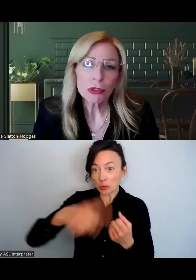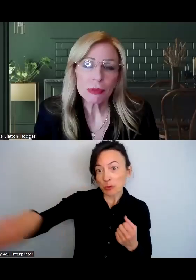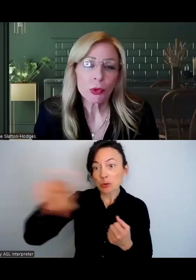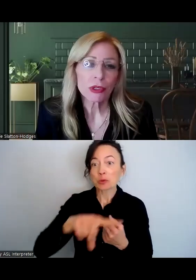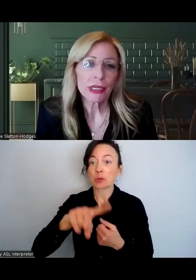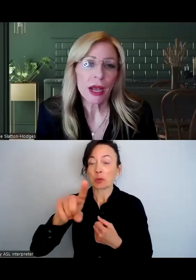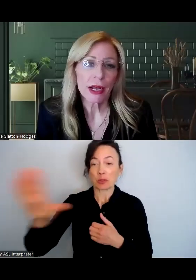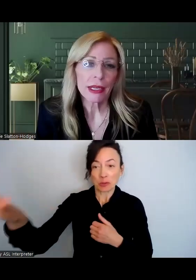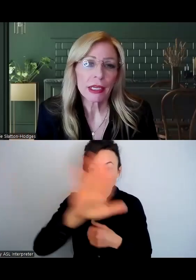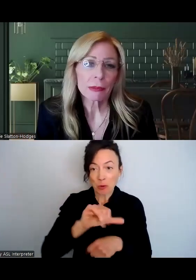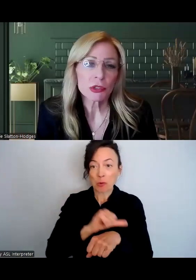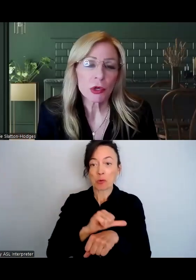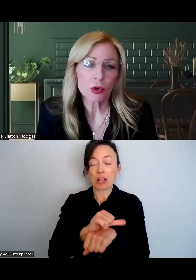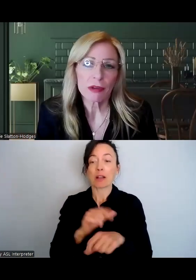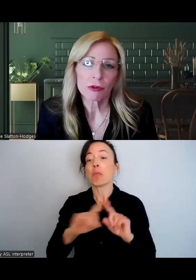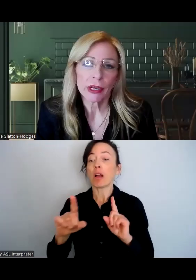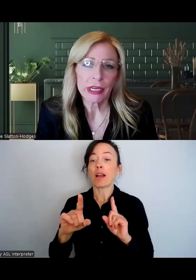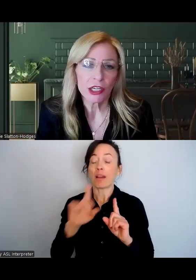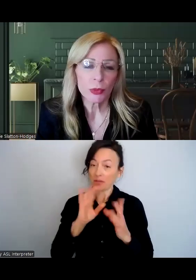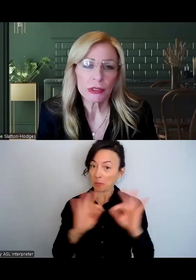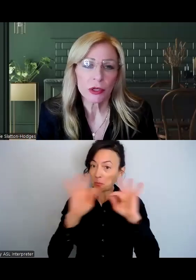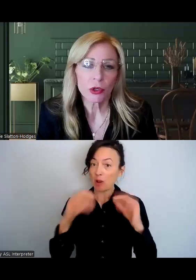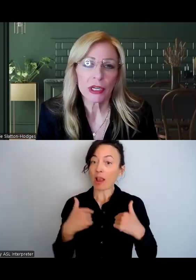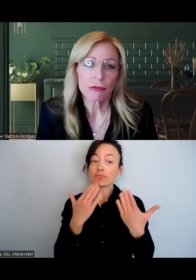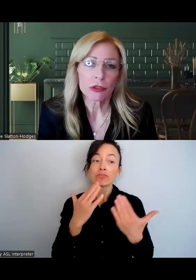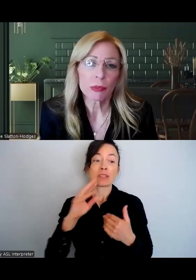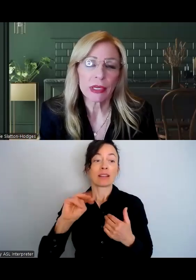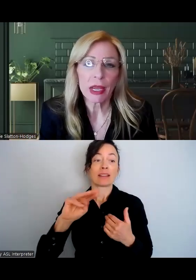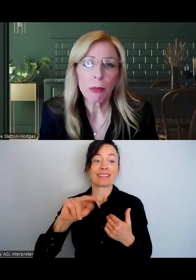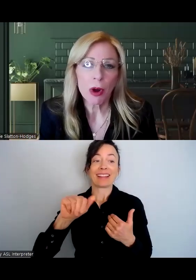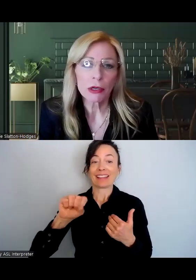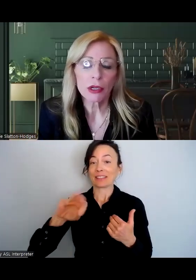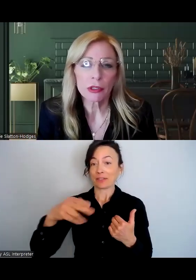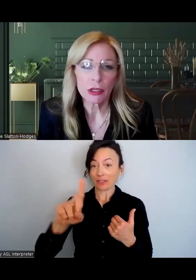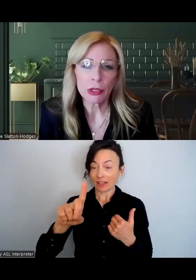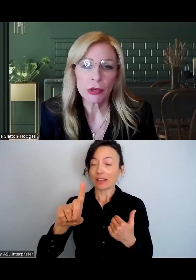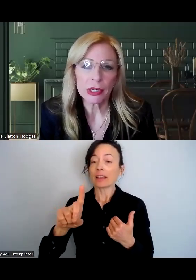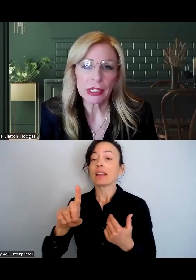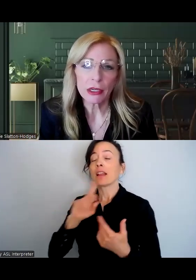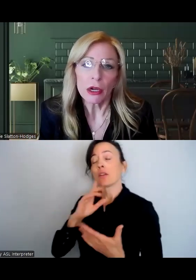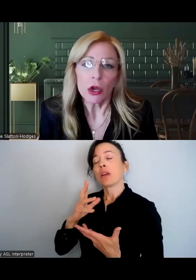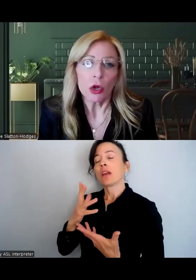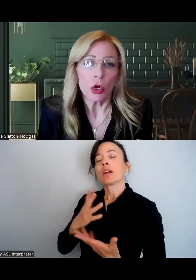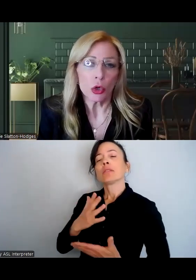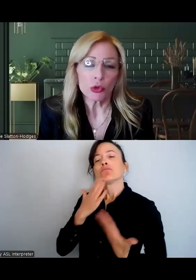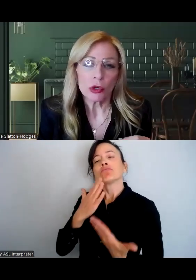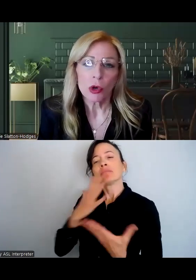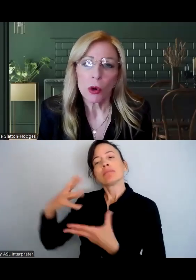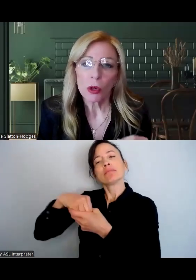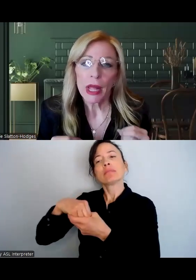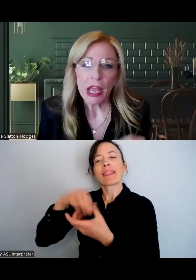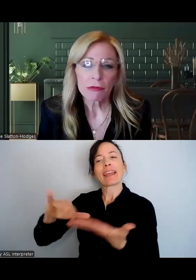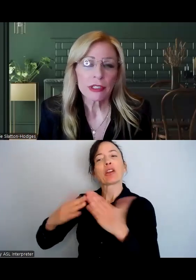But most importantly, I am so grateful, and NASHBID is so grateful to be a part of the community